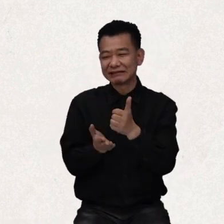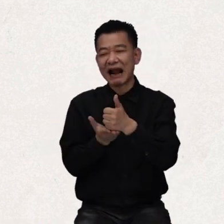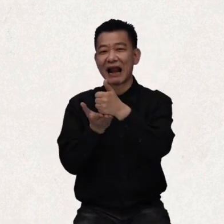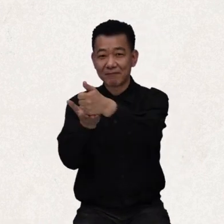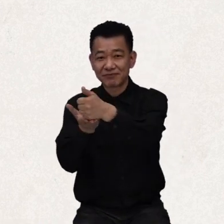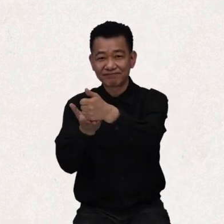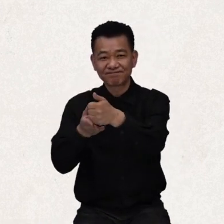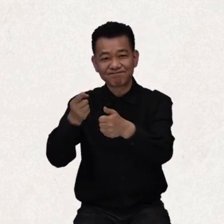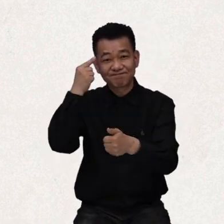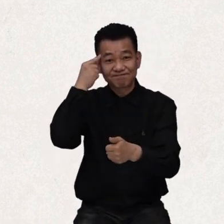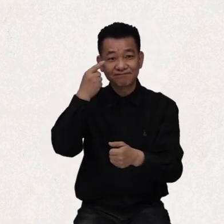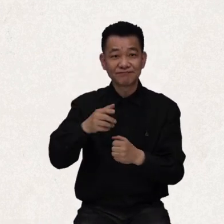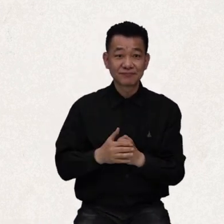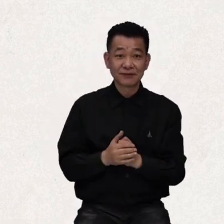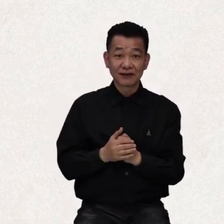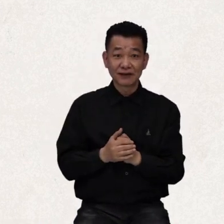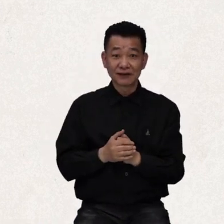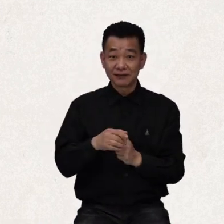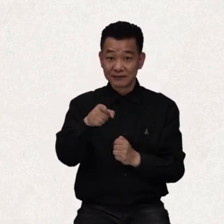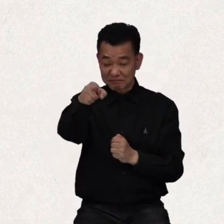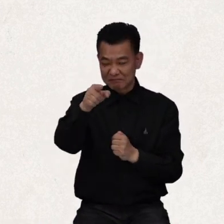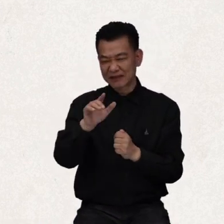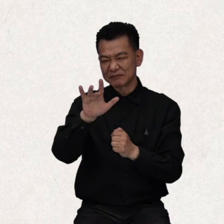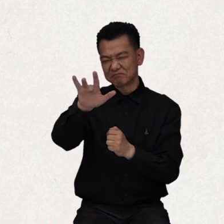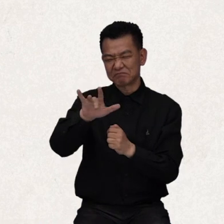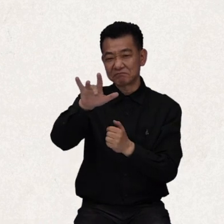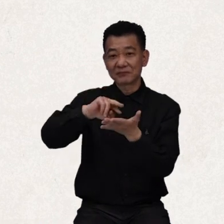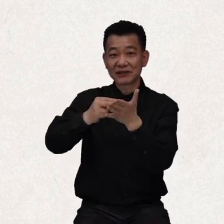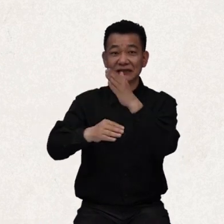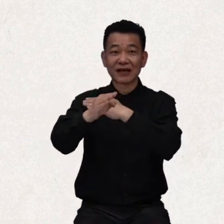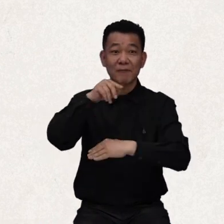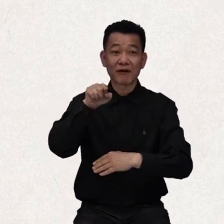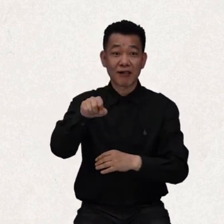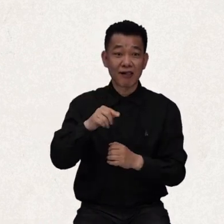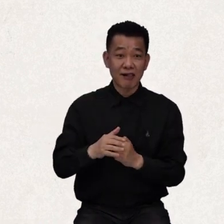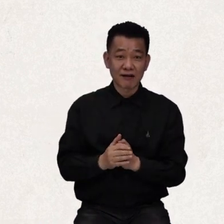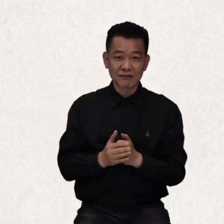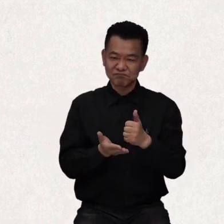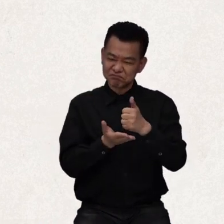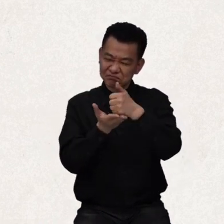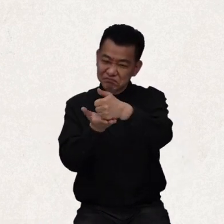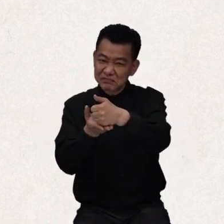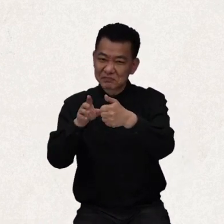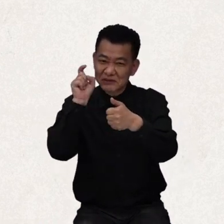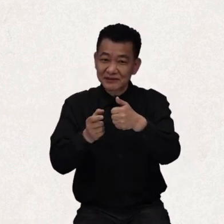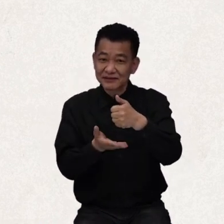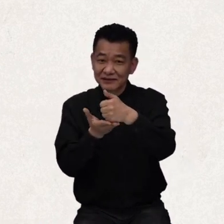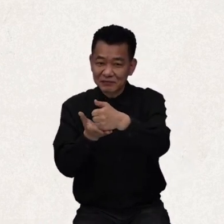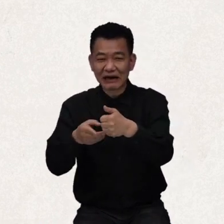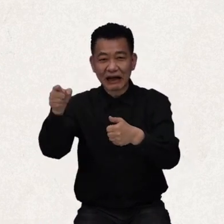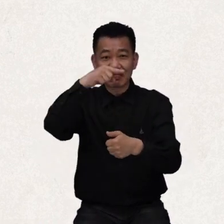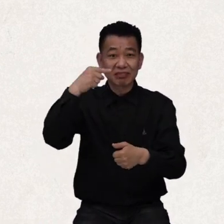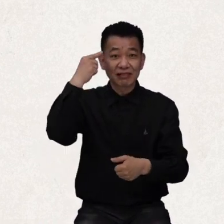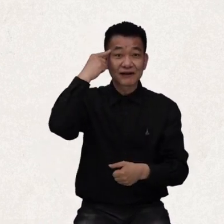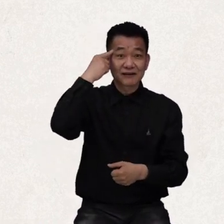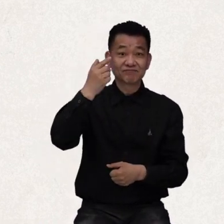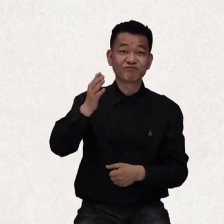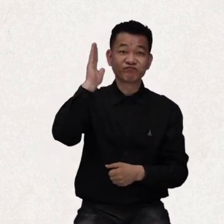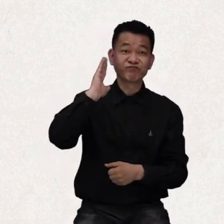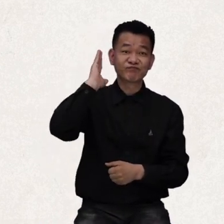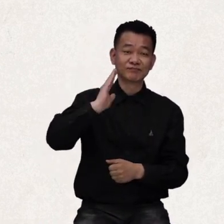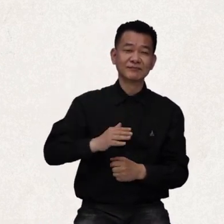of pity. Just like the definition, a person with a disability was considered to be poor or a person in need.